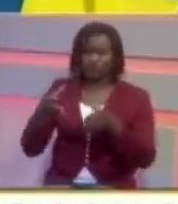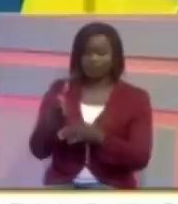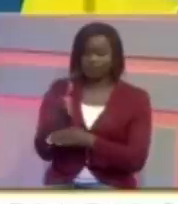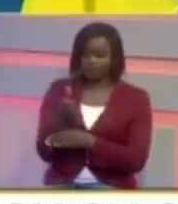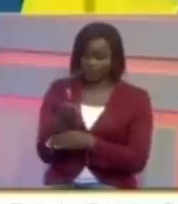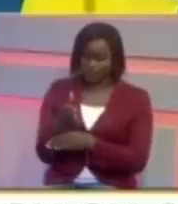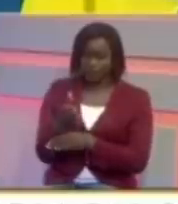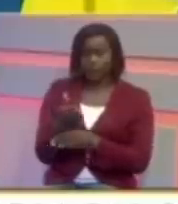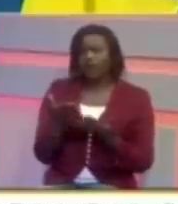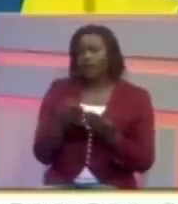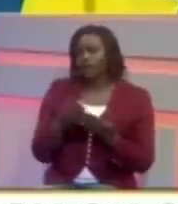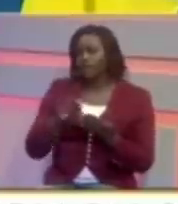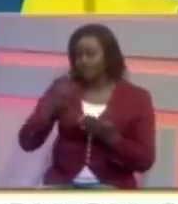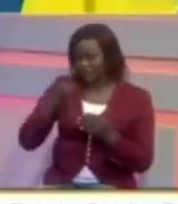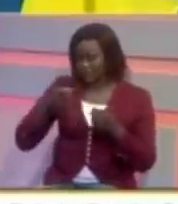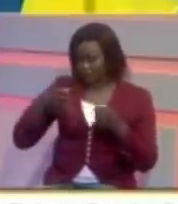in Kampala first